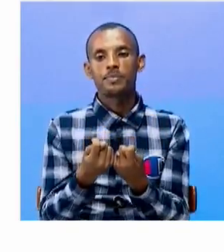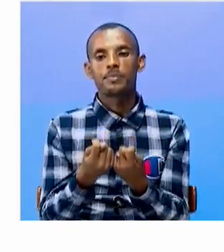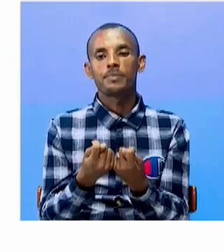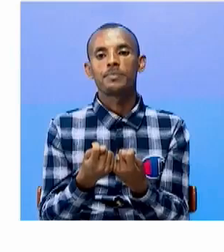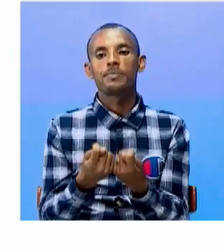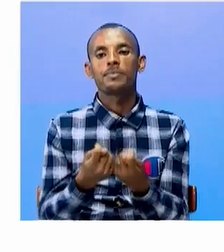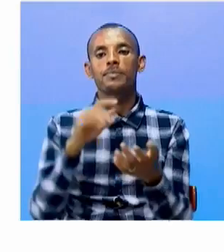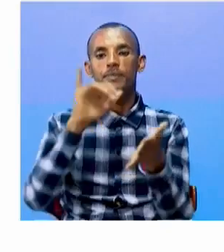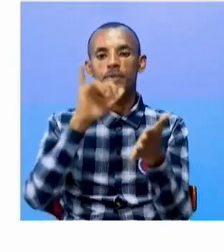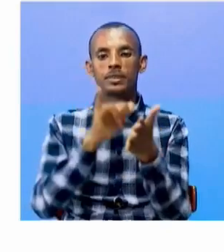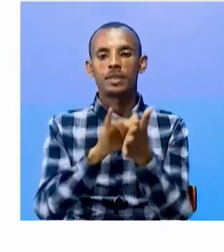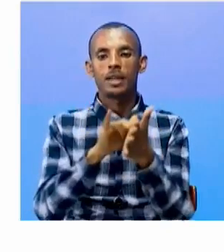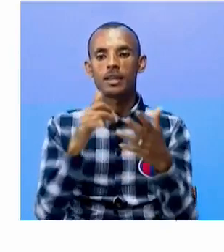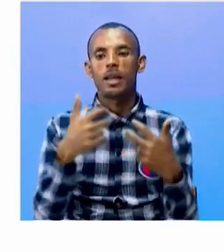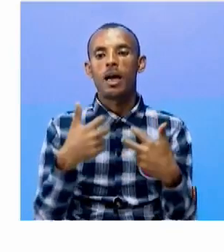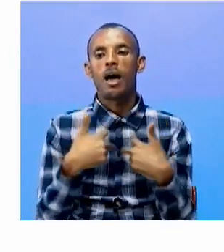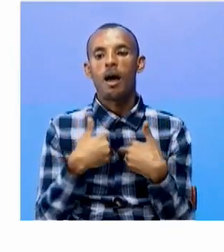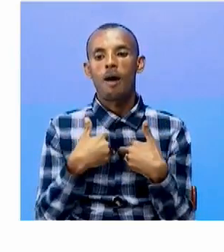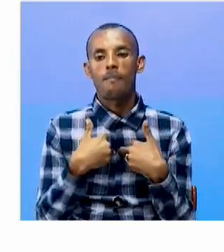that